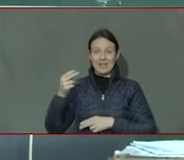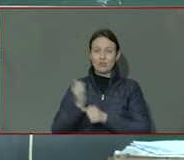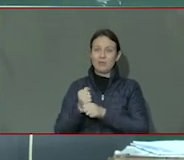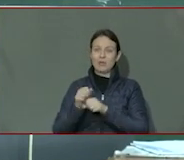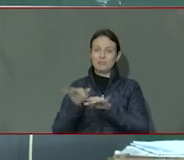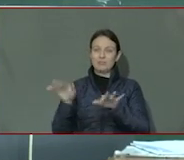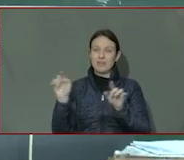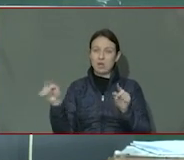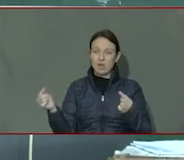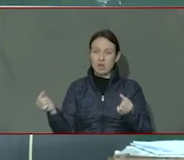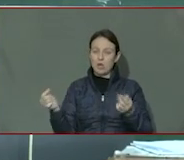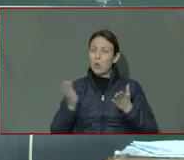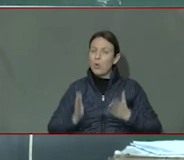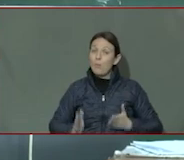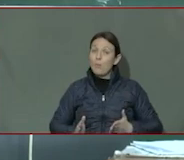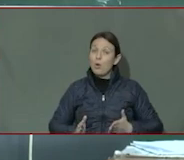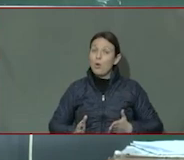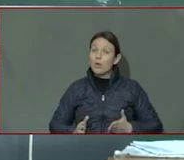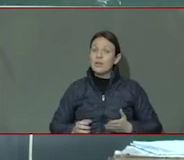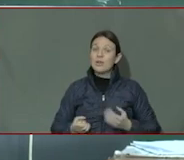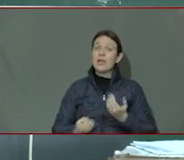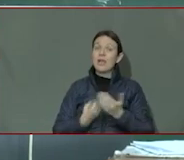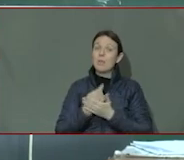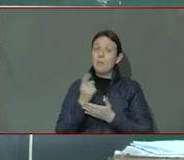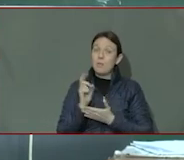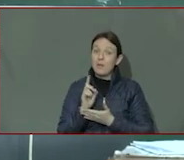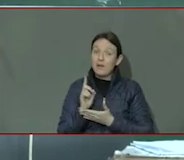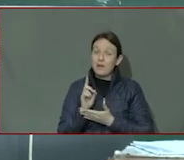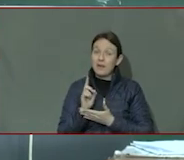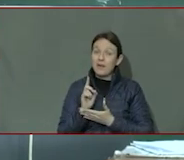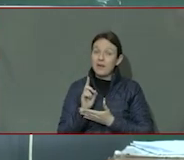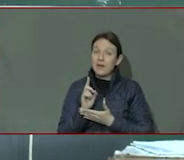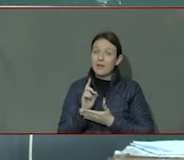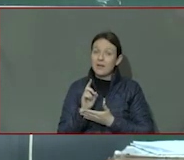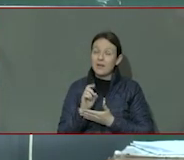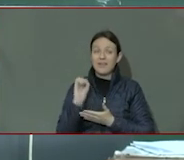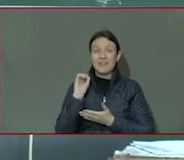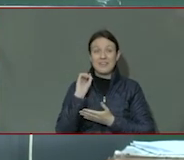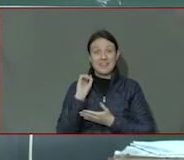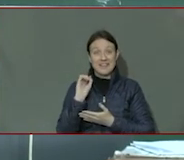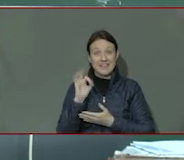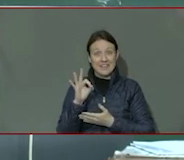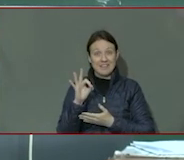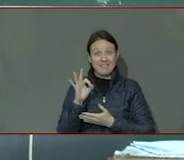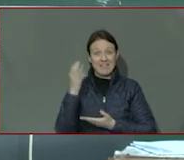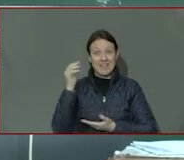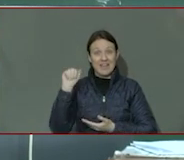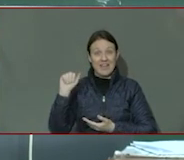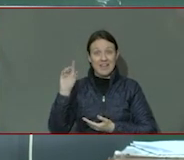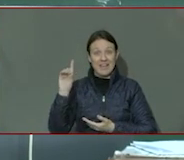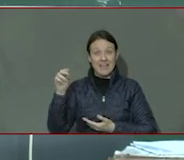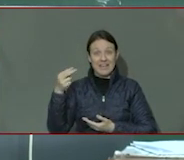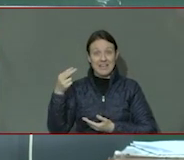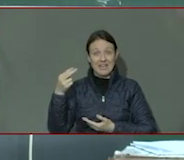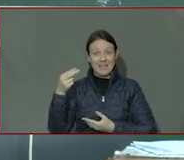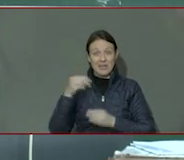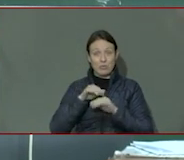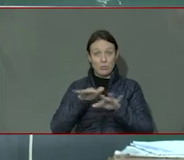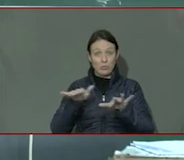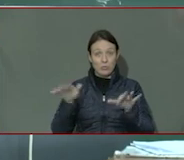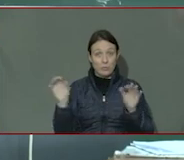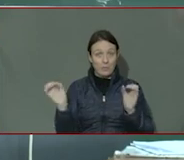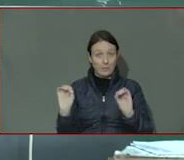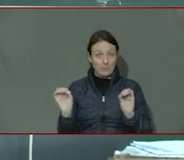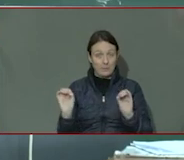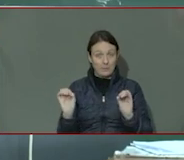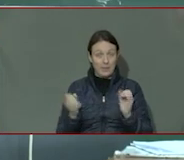for my body? Before we look at the question. If I don't release ADH, what will be the